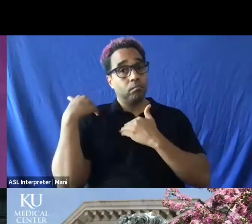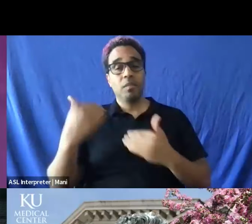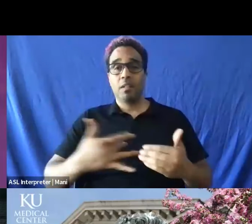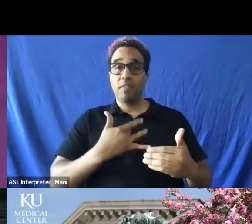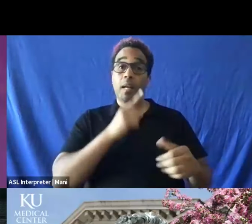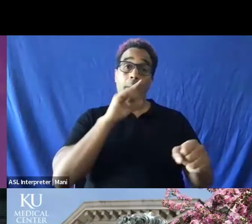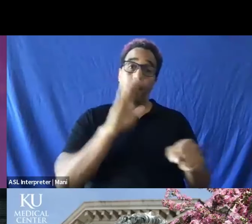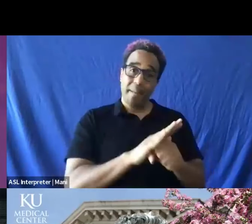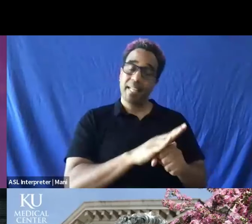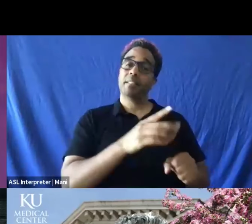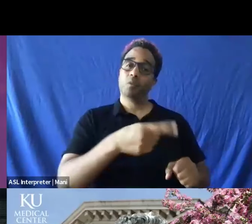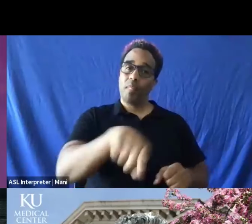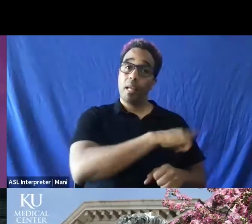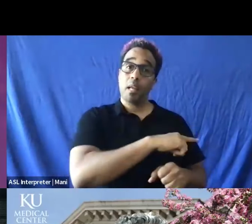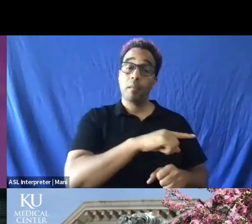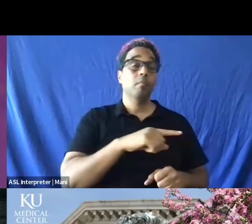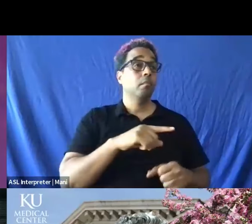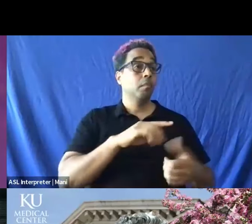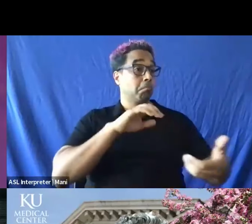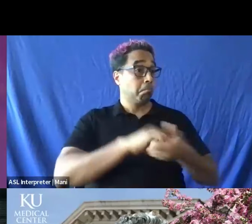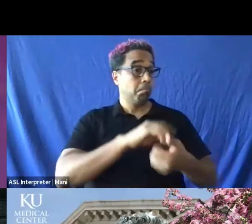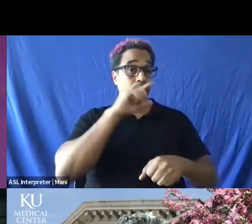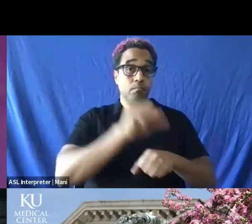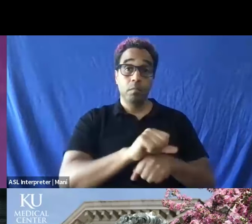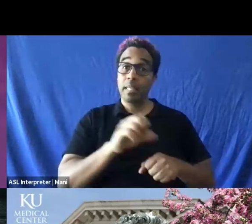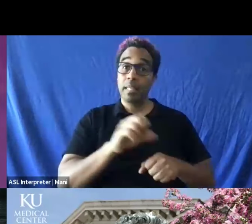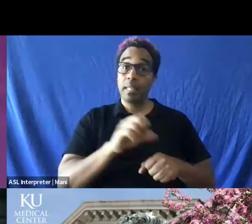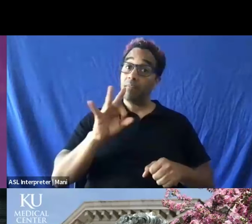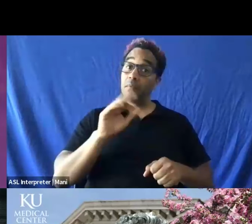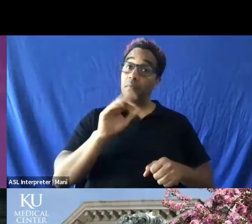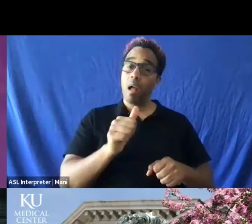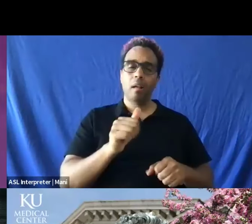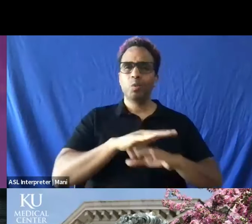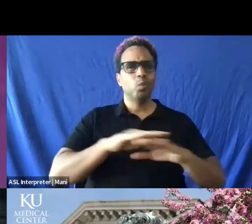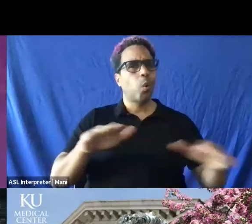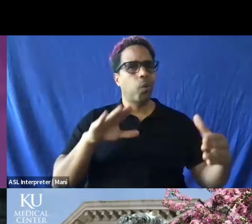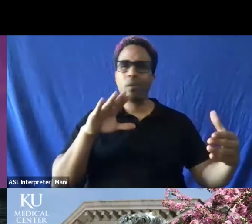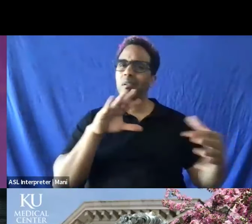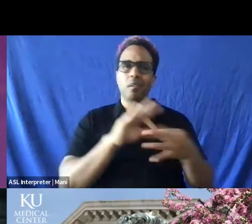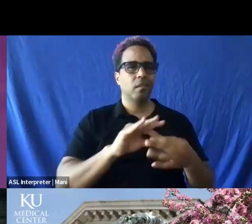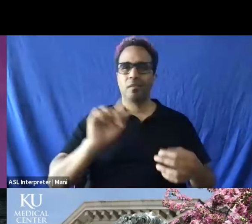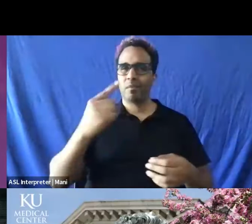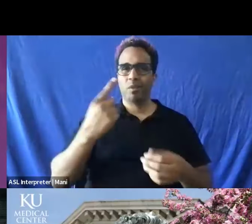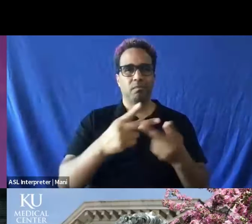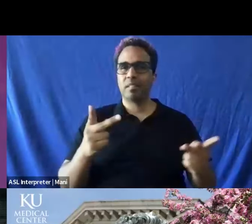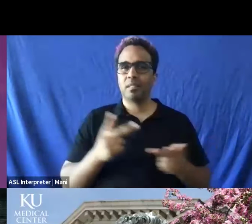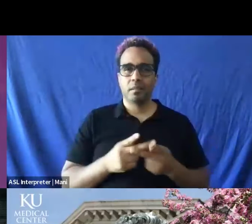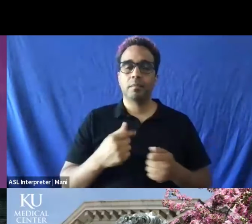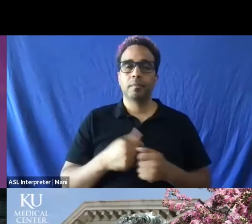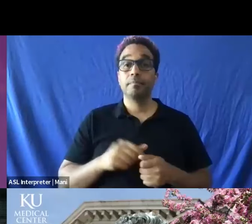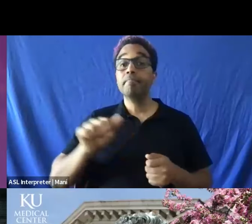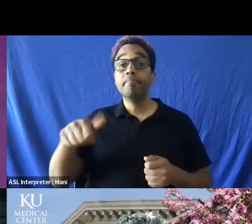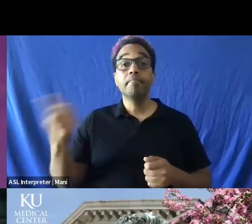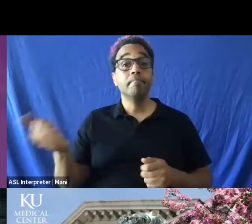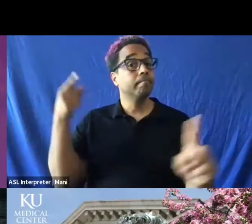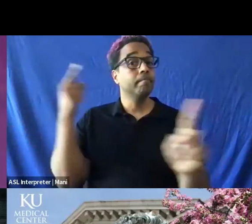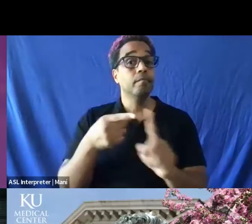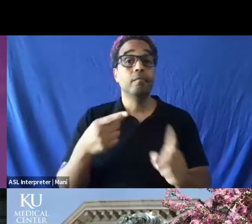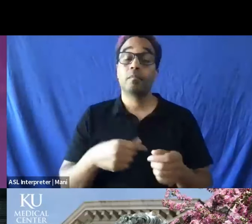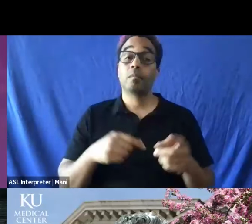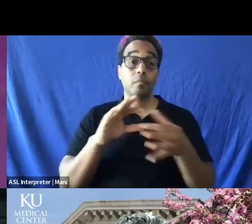start. I think point two, Ebiere, I loved when you mentioned, Dr. Okah, excuse me, when you mentioned wanting to know the